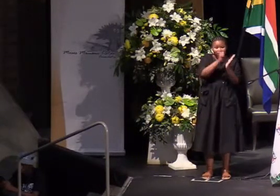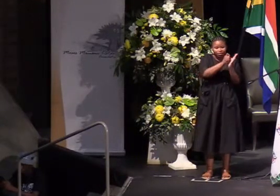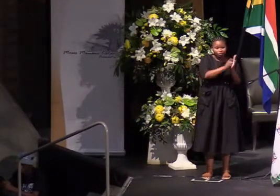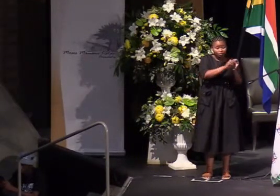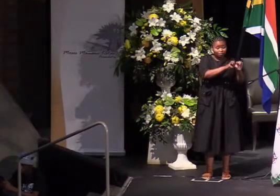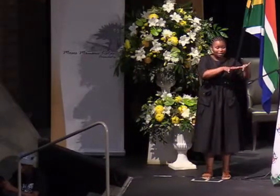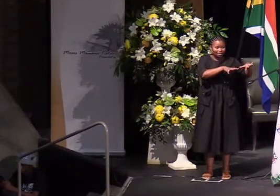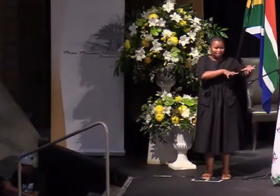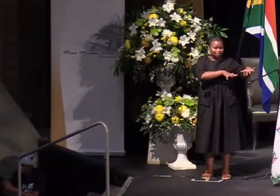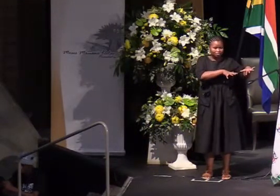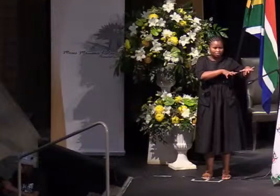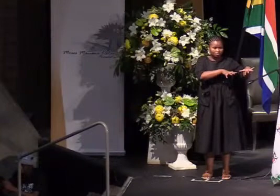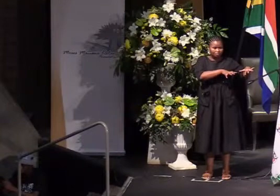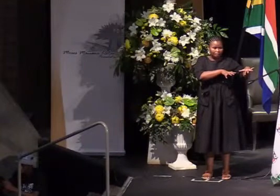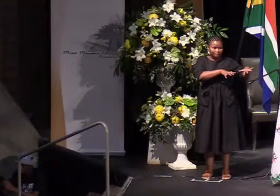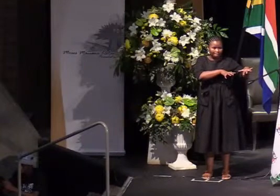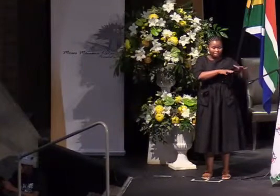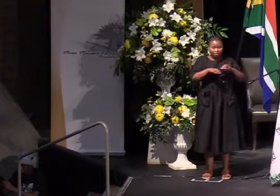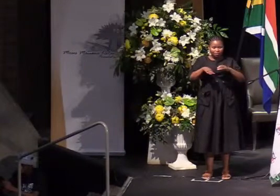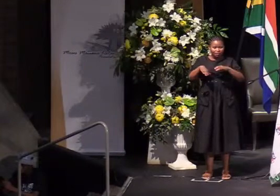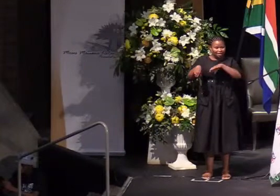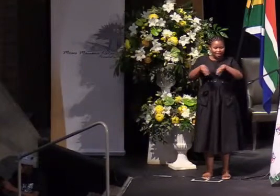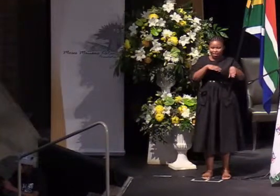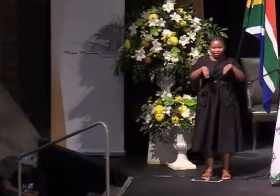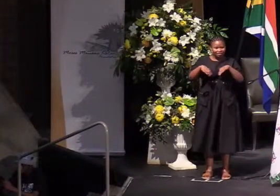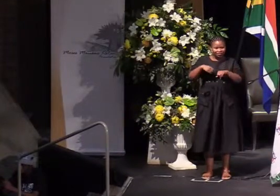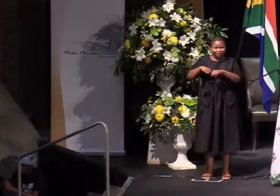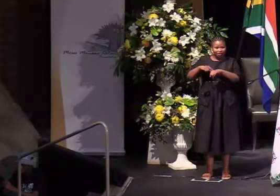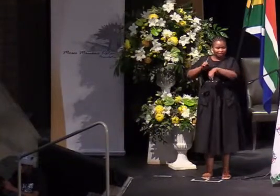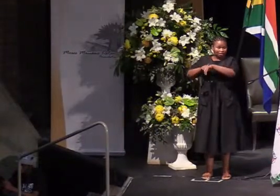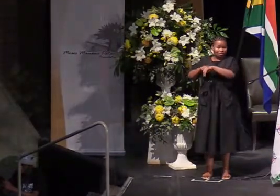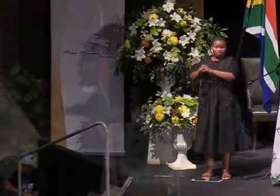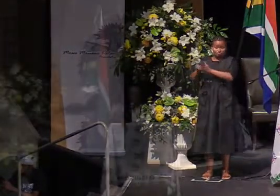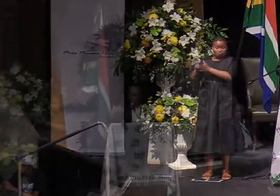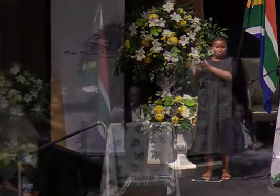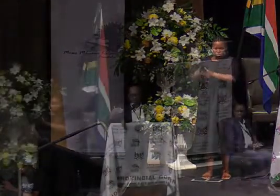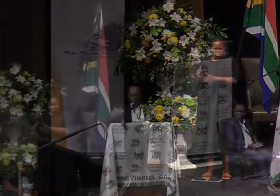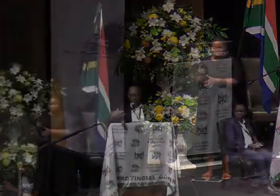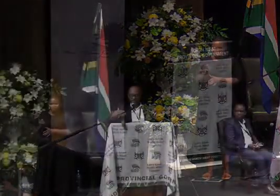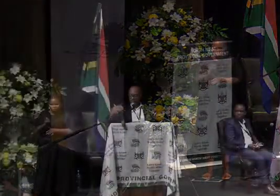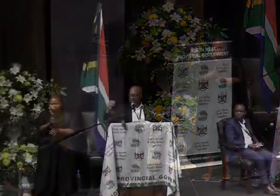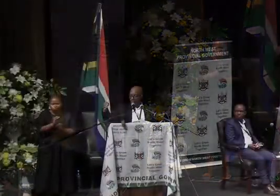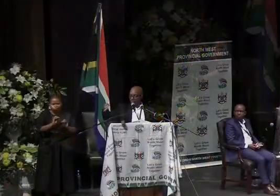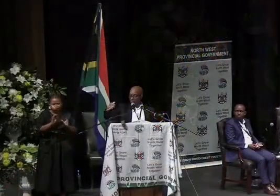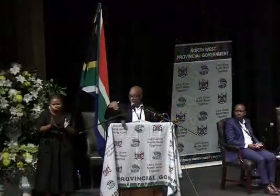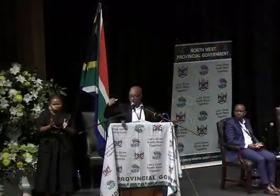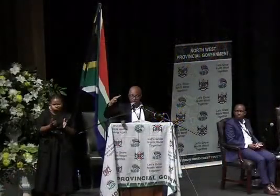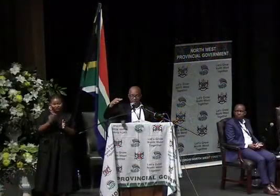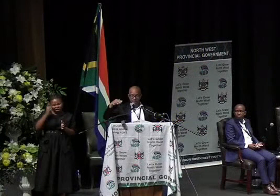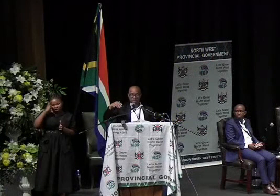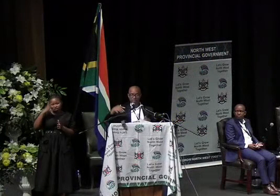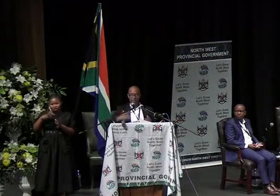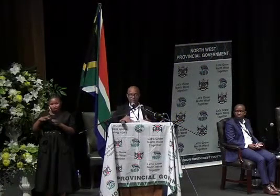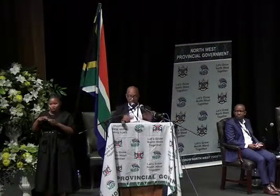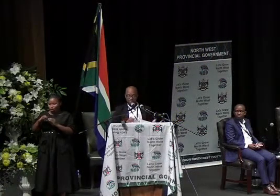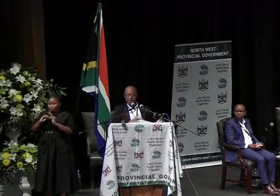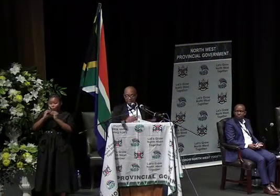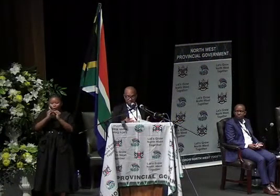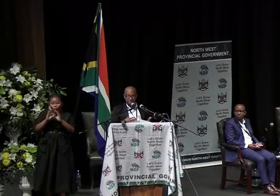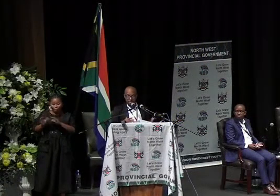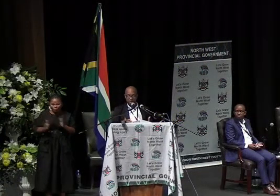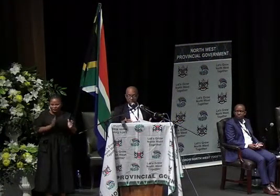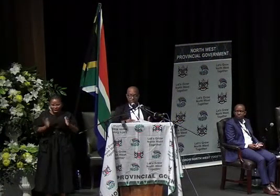writing exams it's actually a no activity period now for students so they are all these things but I think the organizers